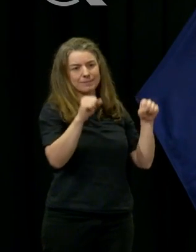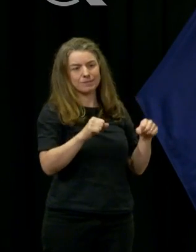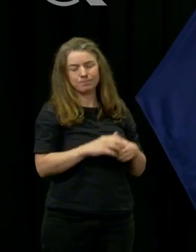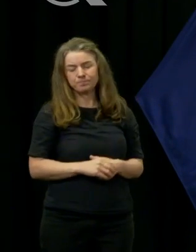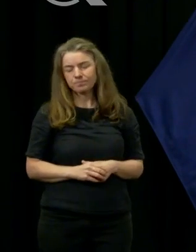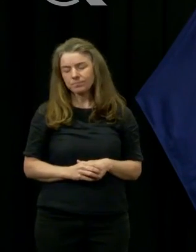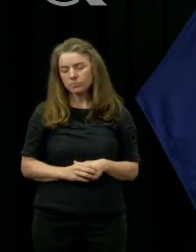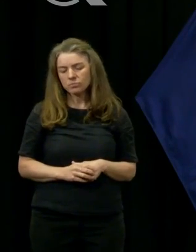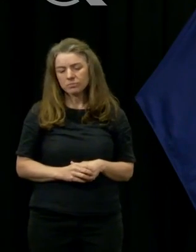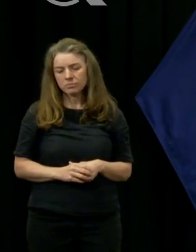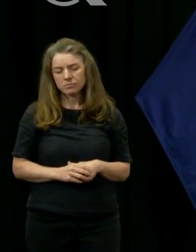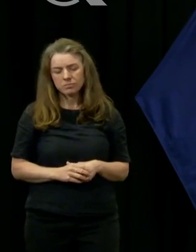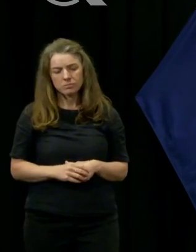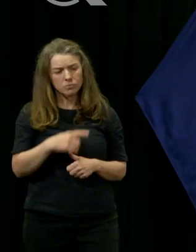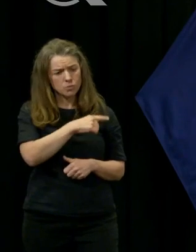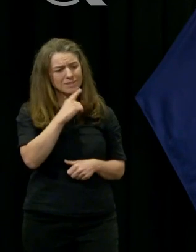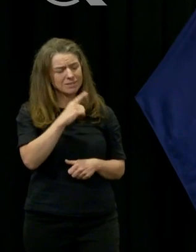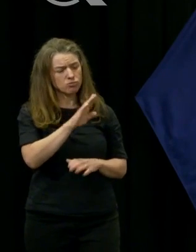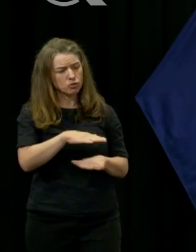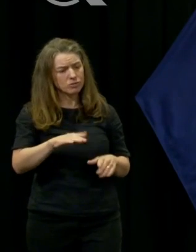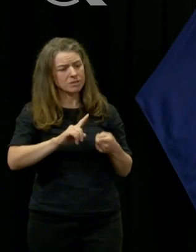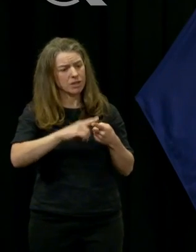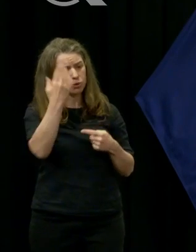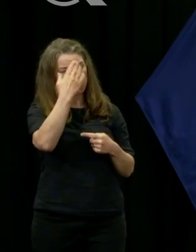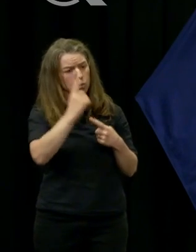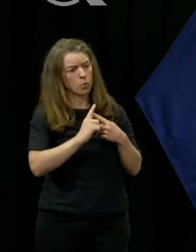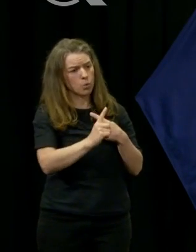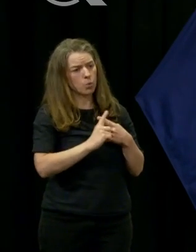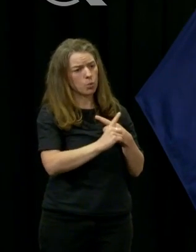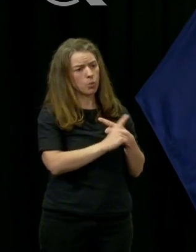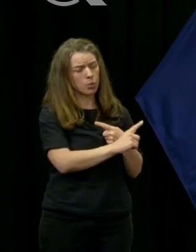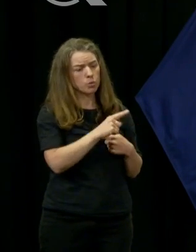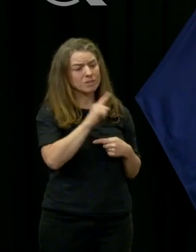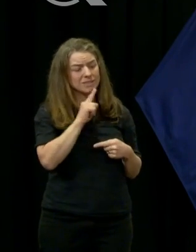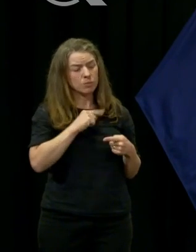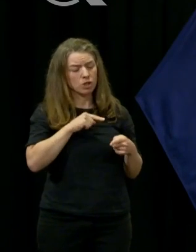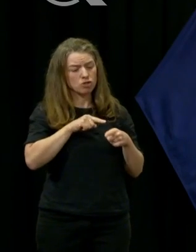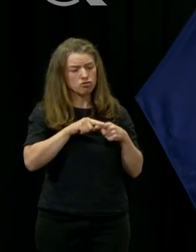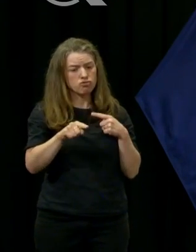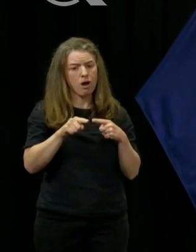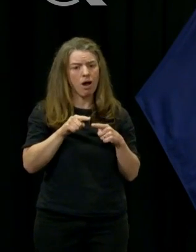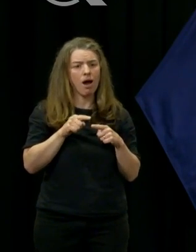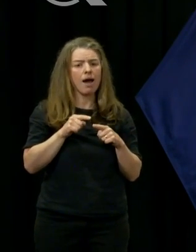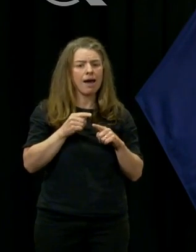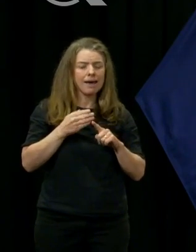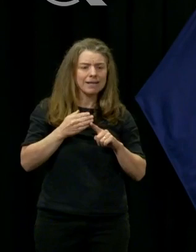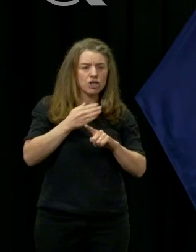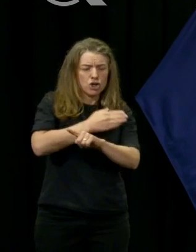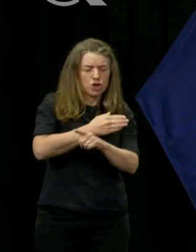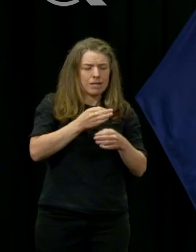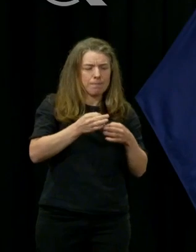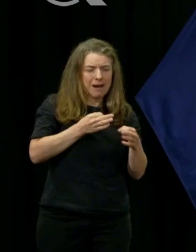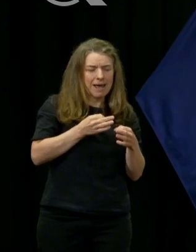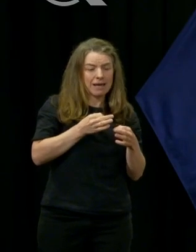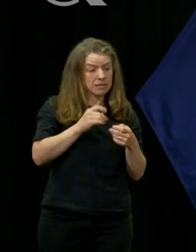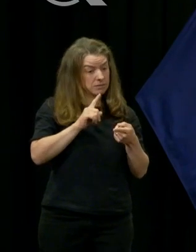there and saying, look, kids will still be going back to school. Yeah. You have consistently said we're trying to move ahead of that at the moment. So that's still the decision